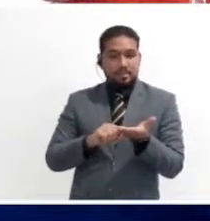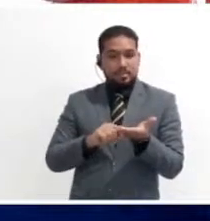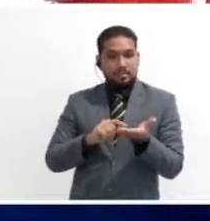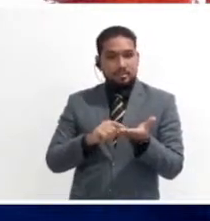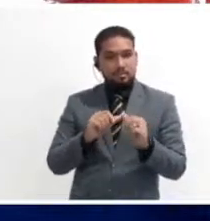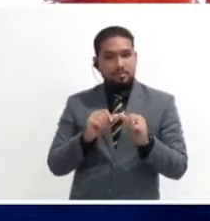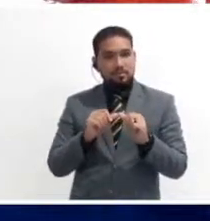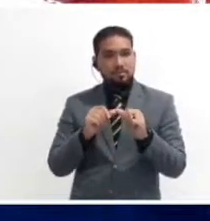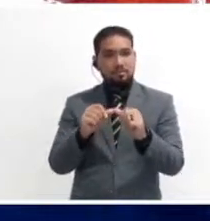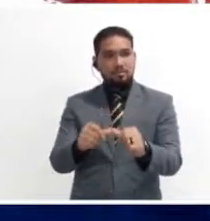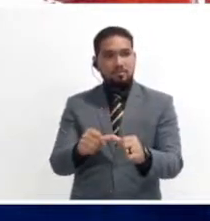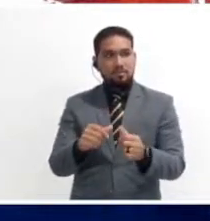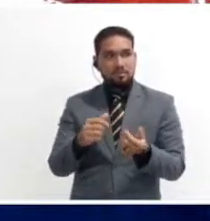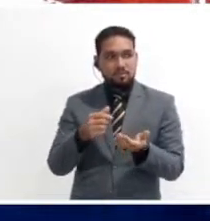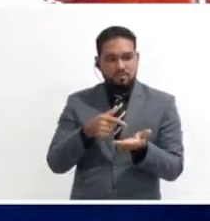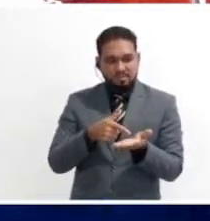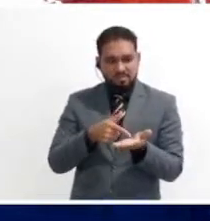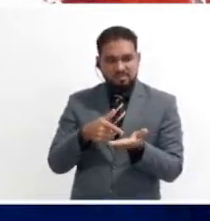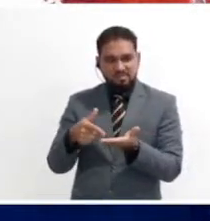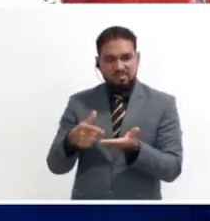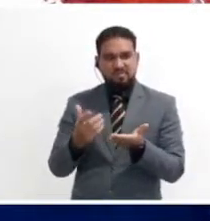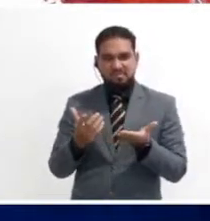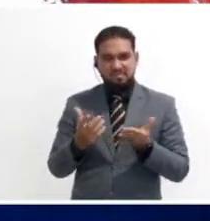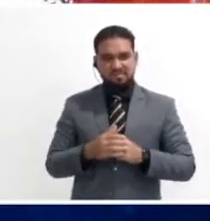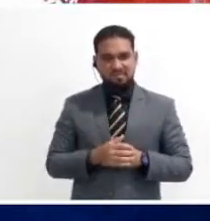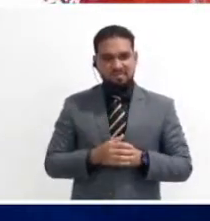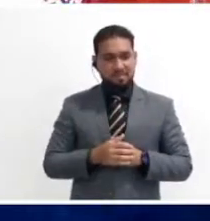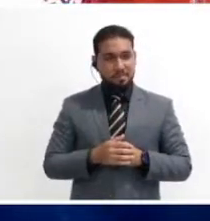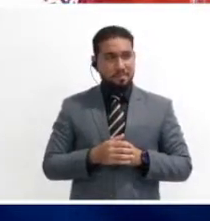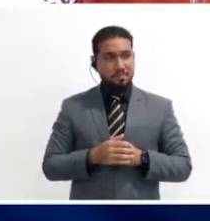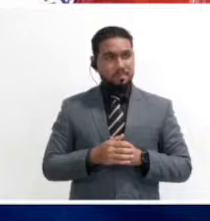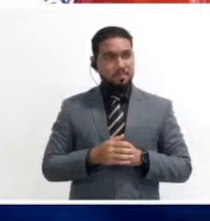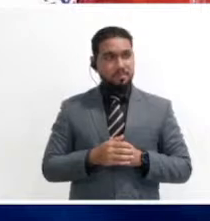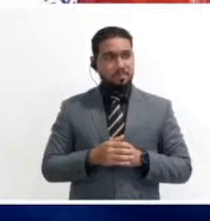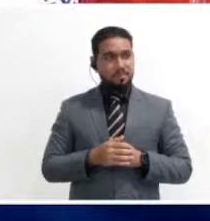underfill. So we can do that also.